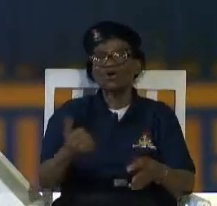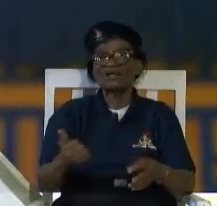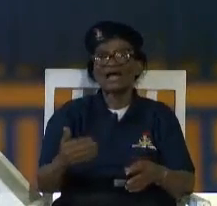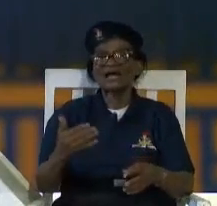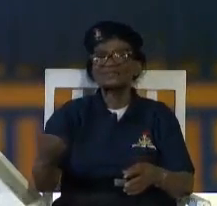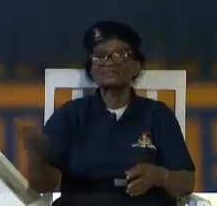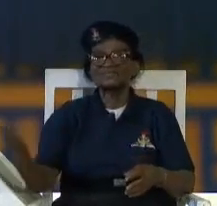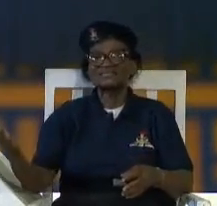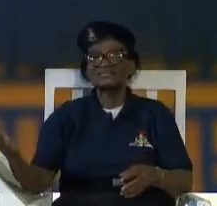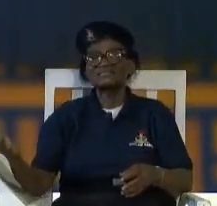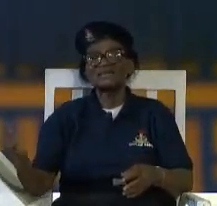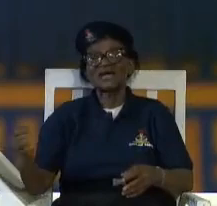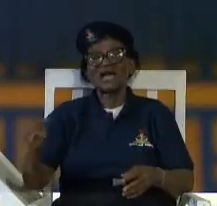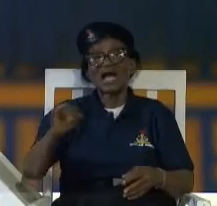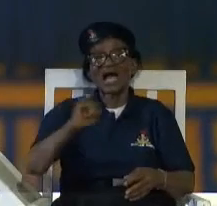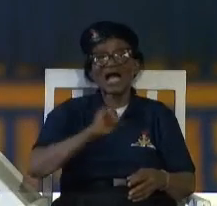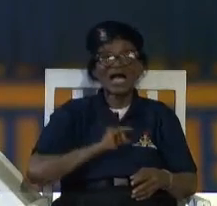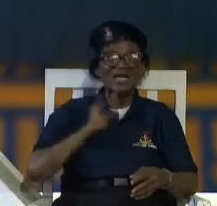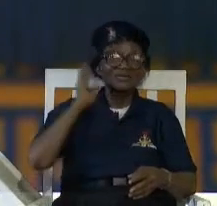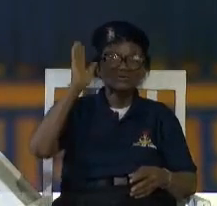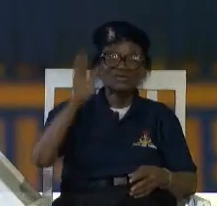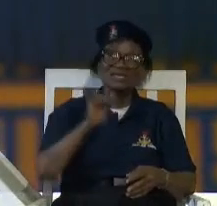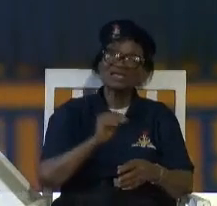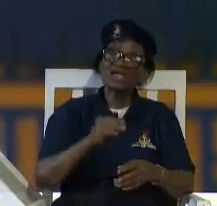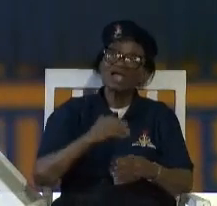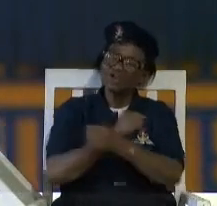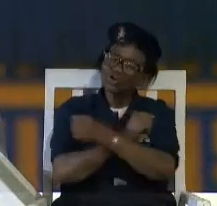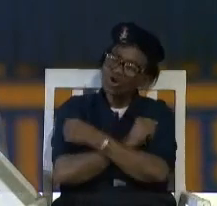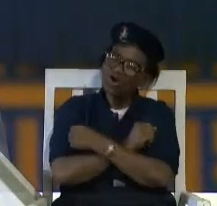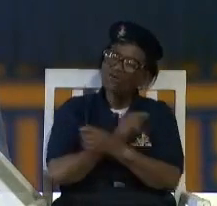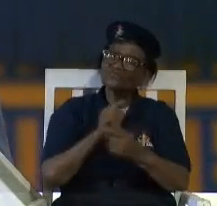I would love to enlighten you